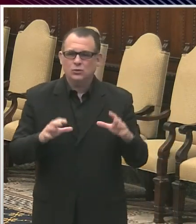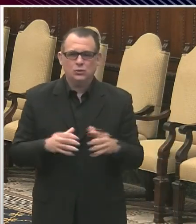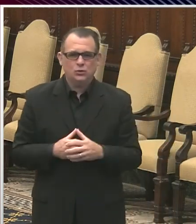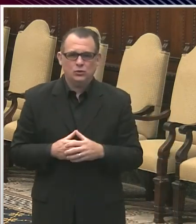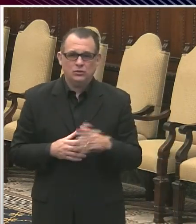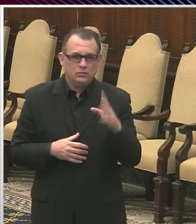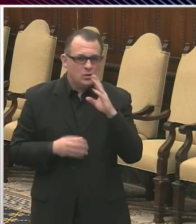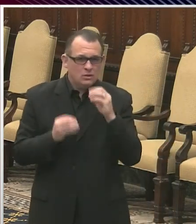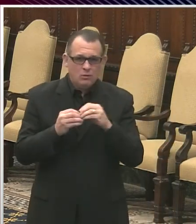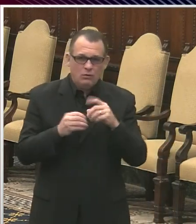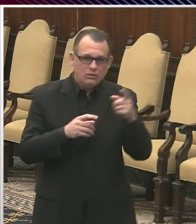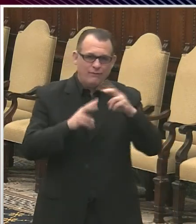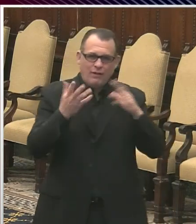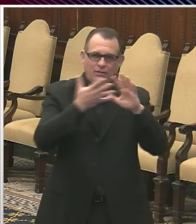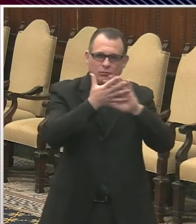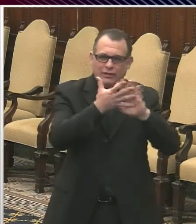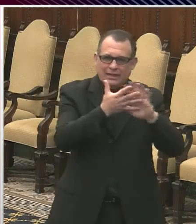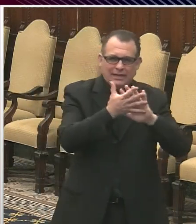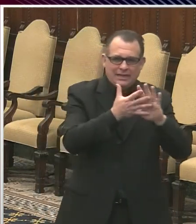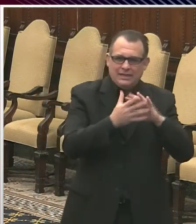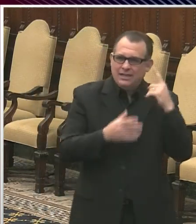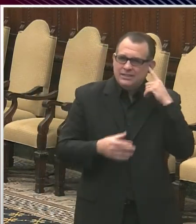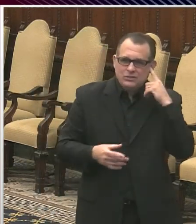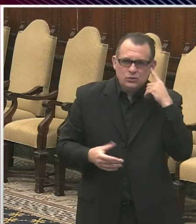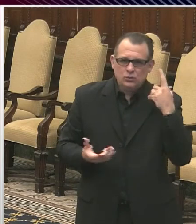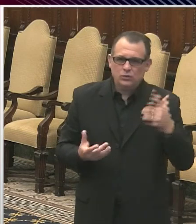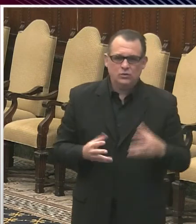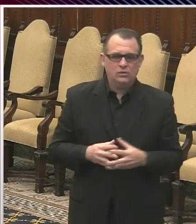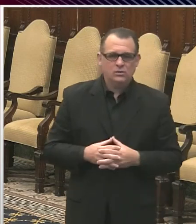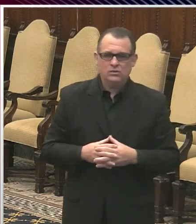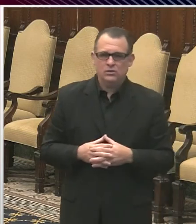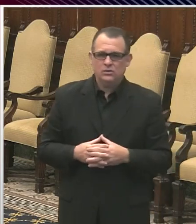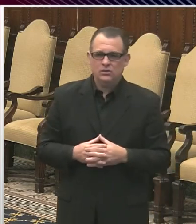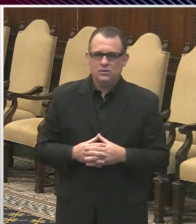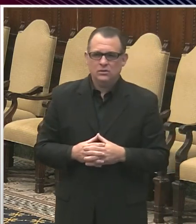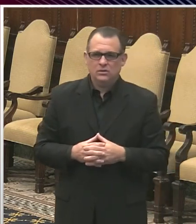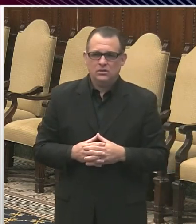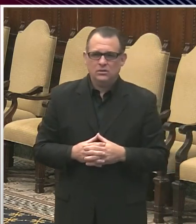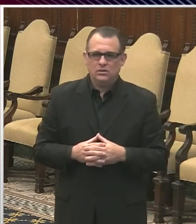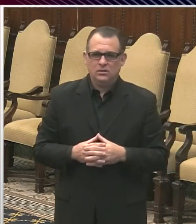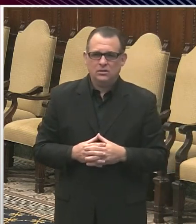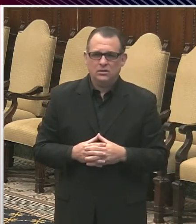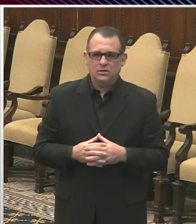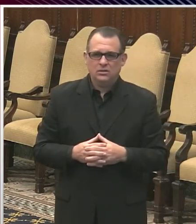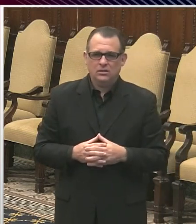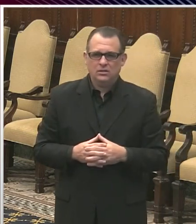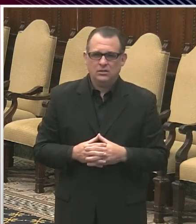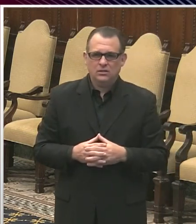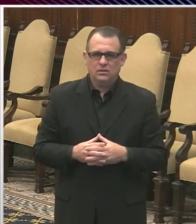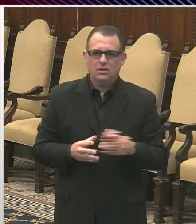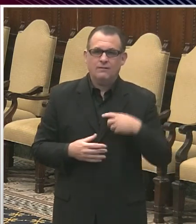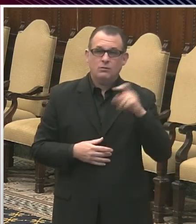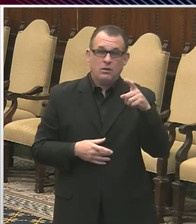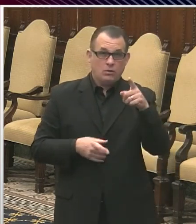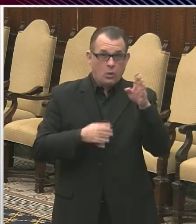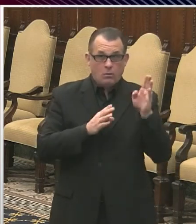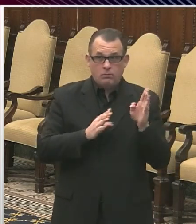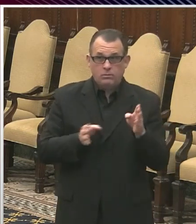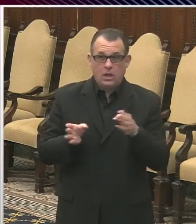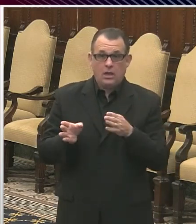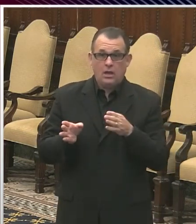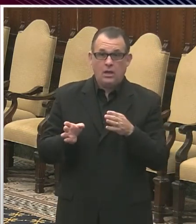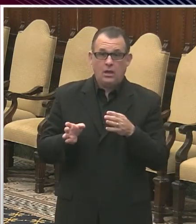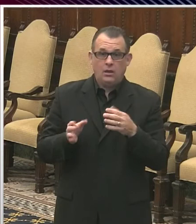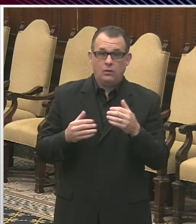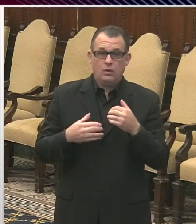It's very difficult, but go for it. The question was, is there a plan in place to alleviate